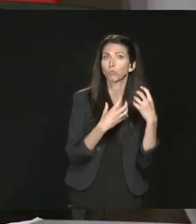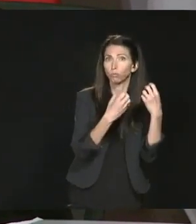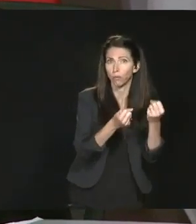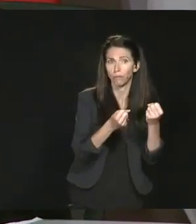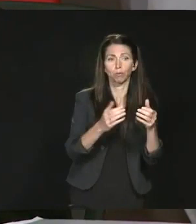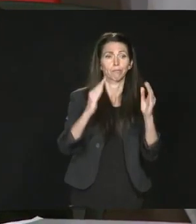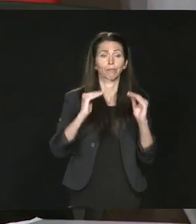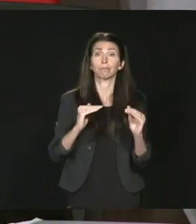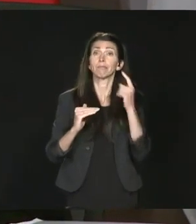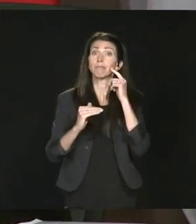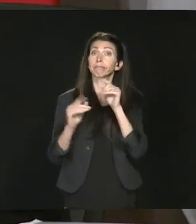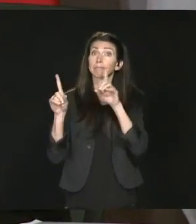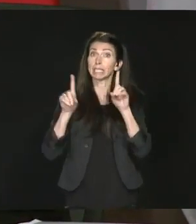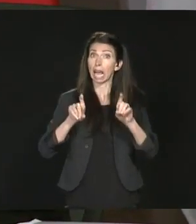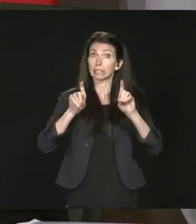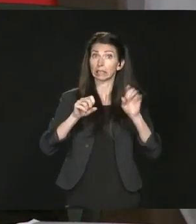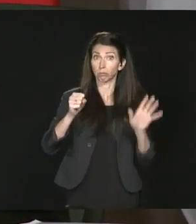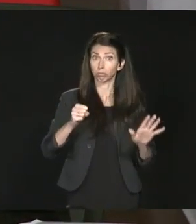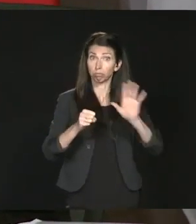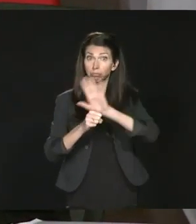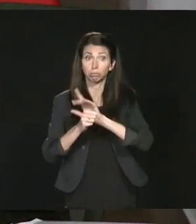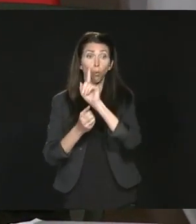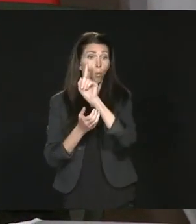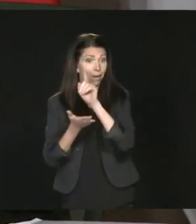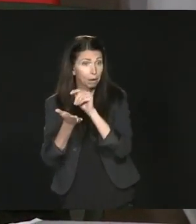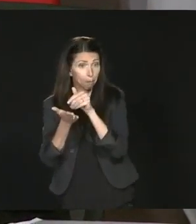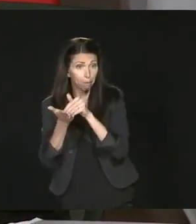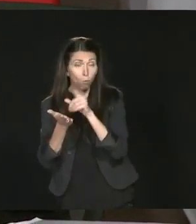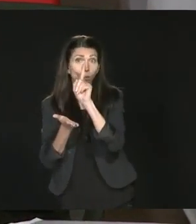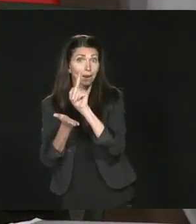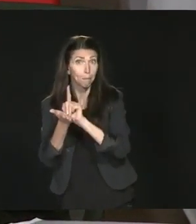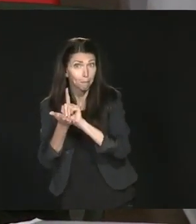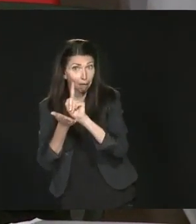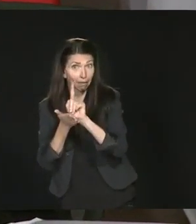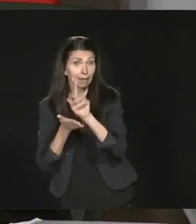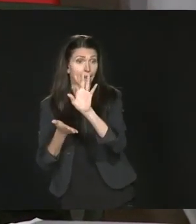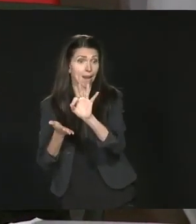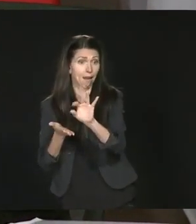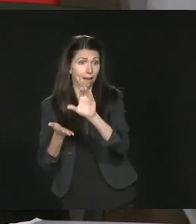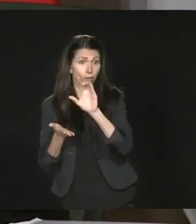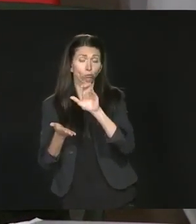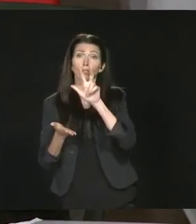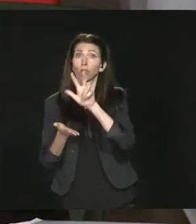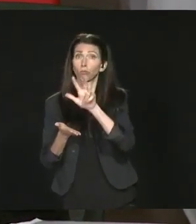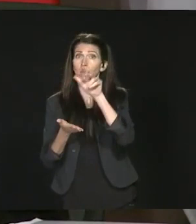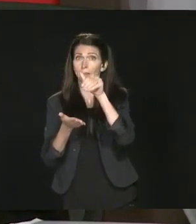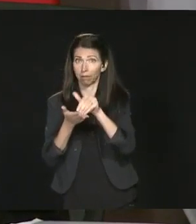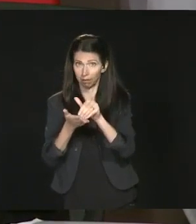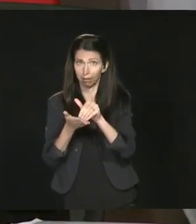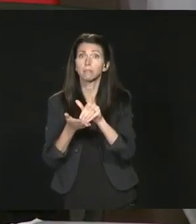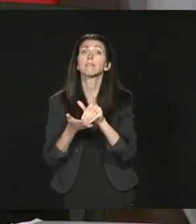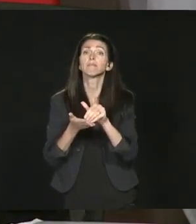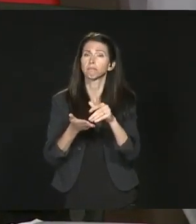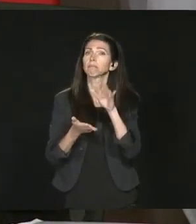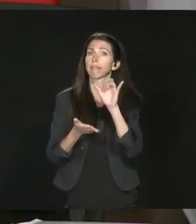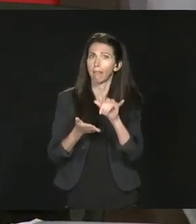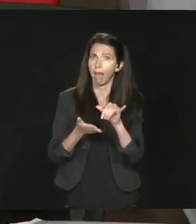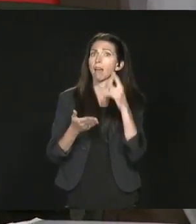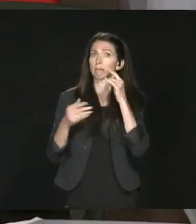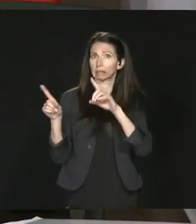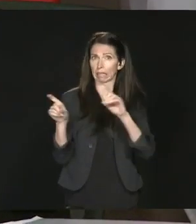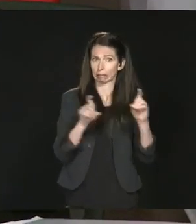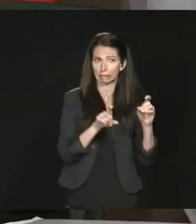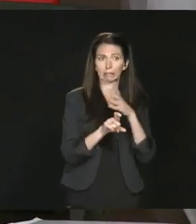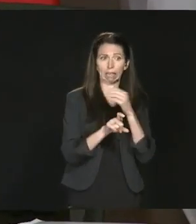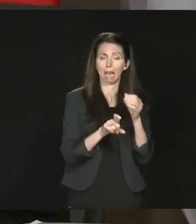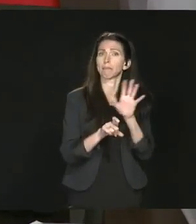1,930,000 people for COVID-19 to date, with about 5% of these testing positive overall. Over the past week, we